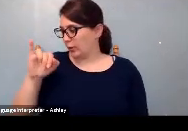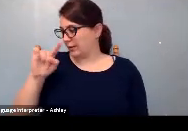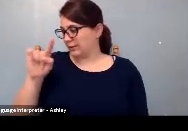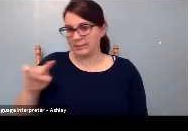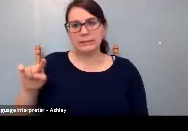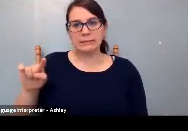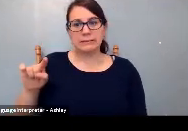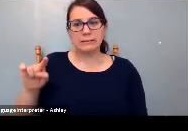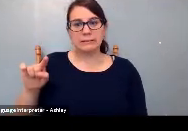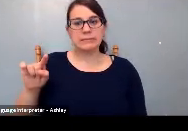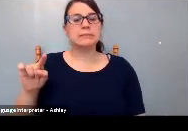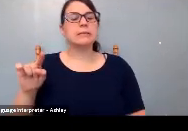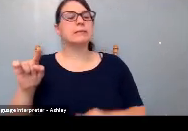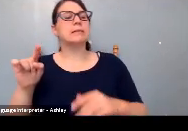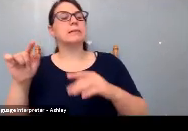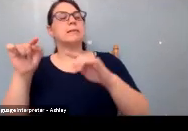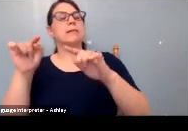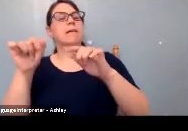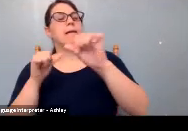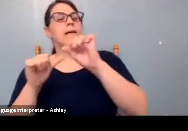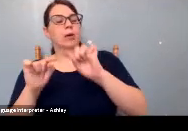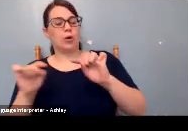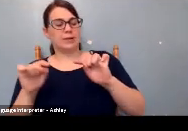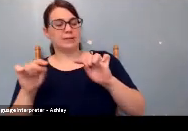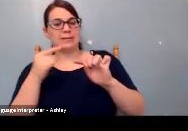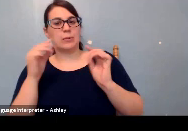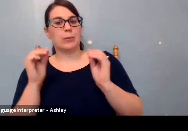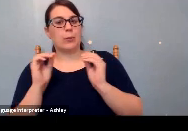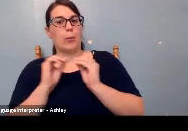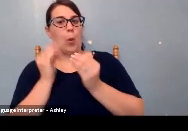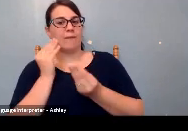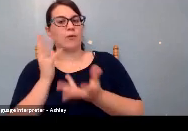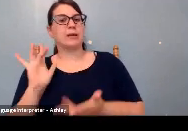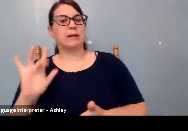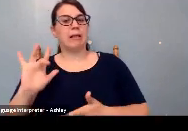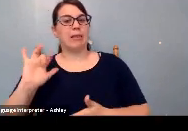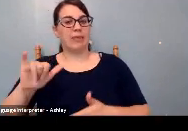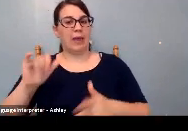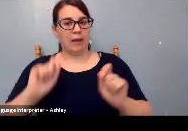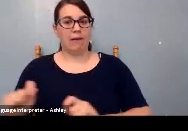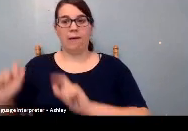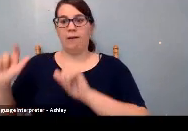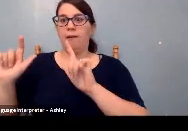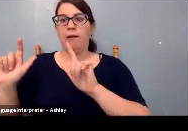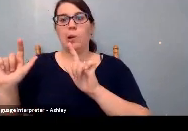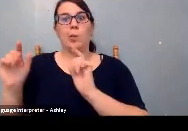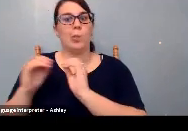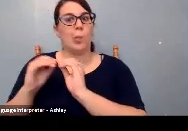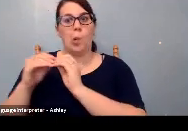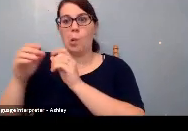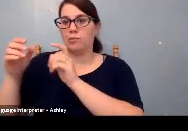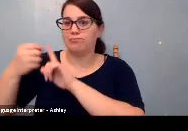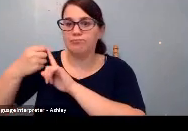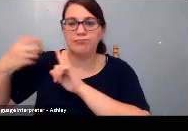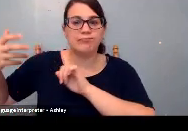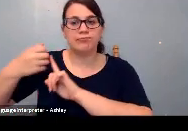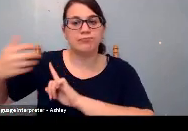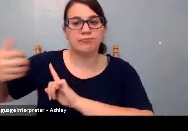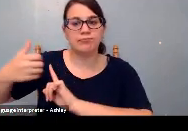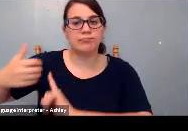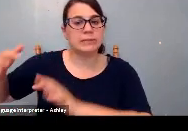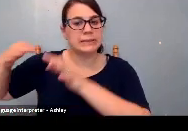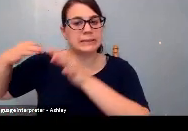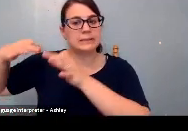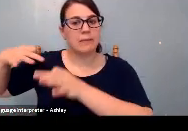right below. That takes them to the full page that goes through more detailed information about the eligibility